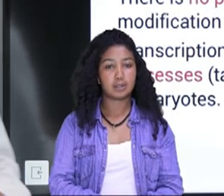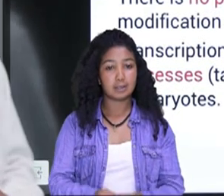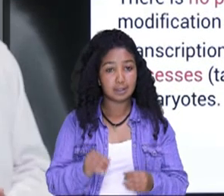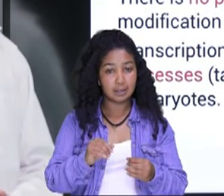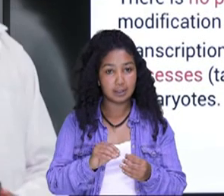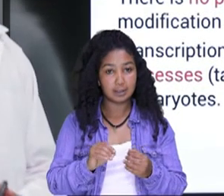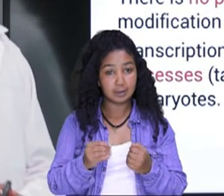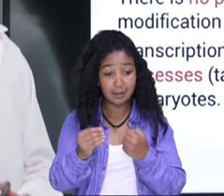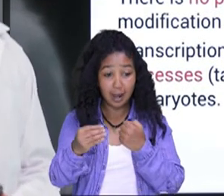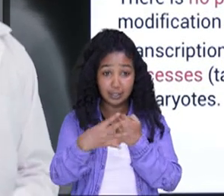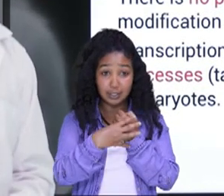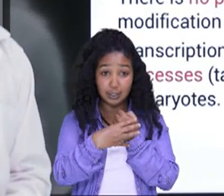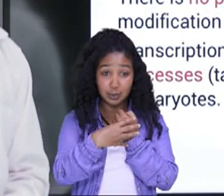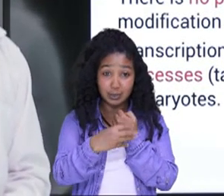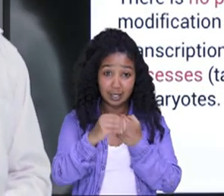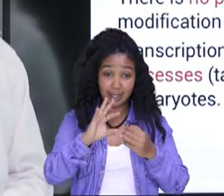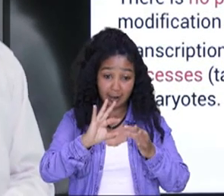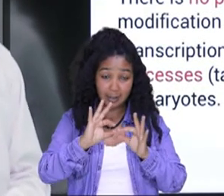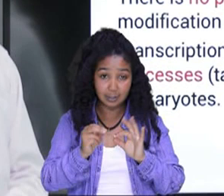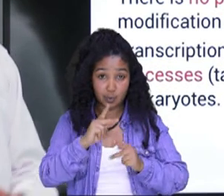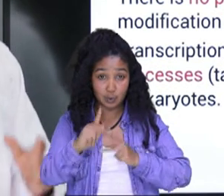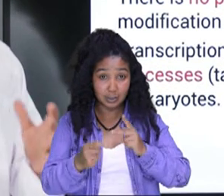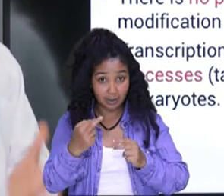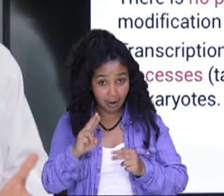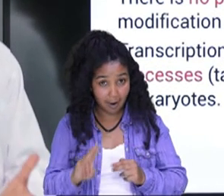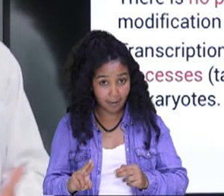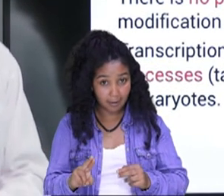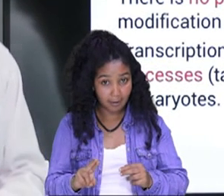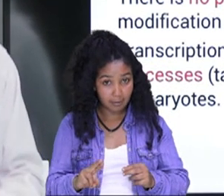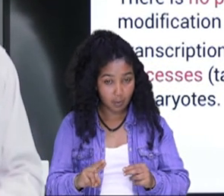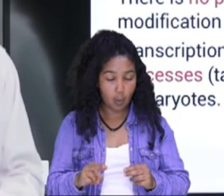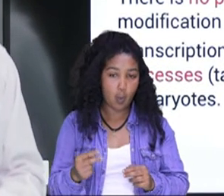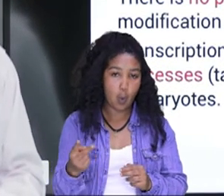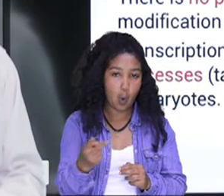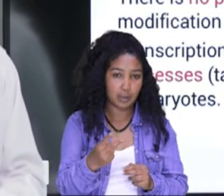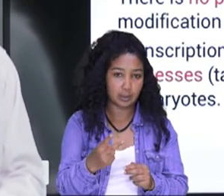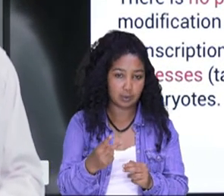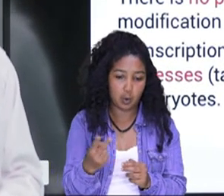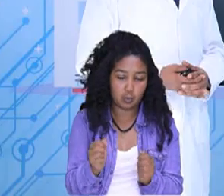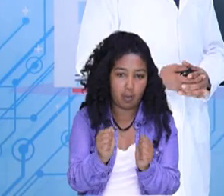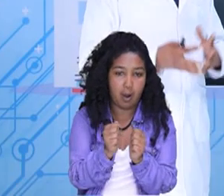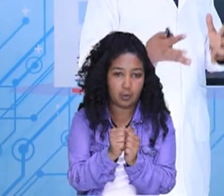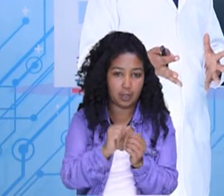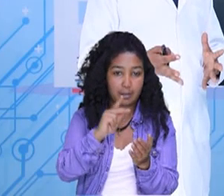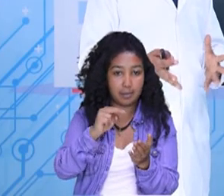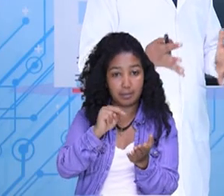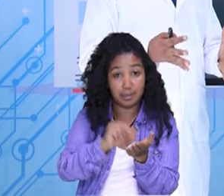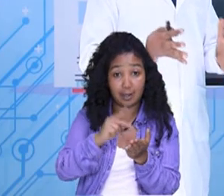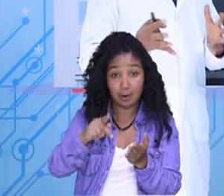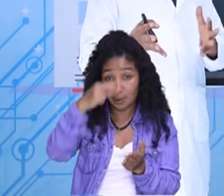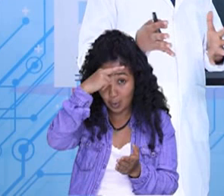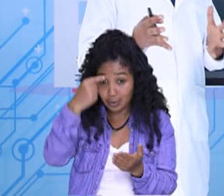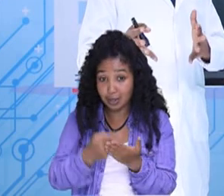Transcription and translation processes are coupled in prokaryotic cells because